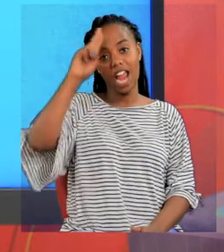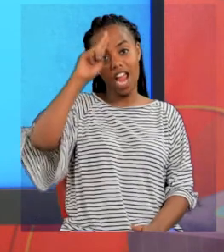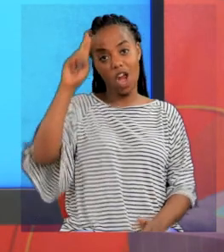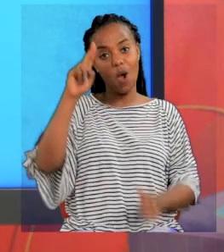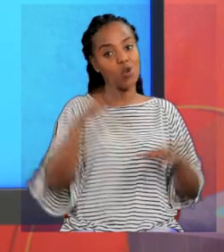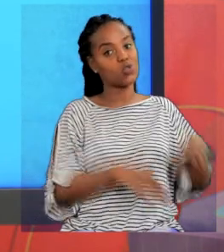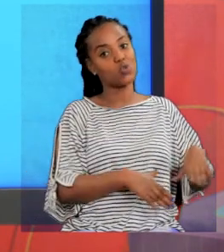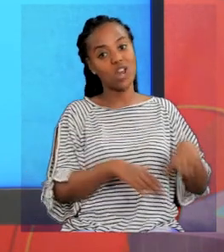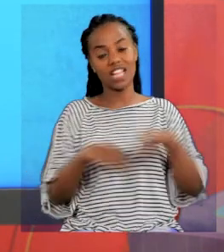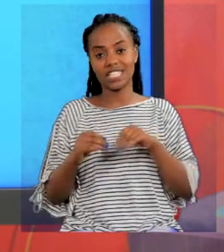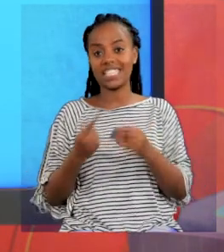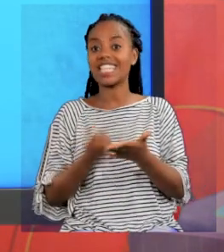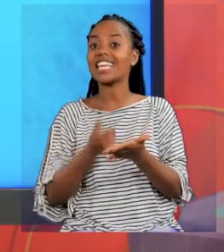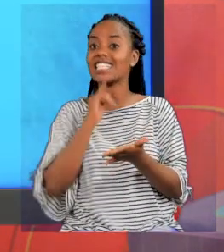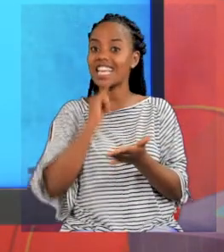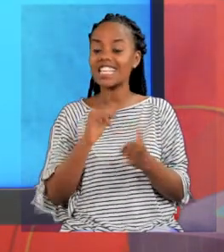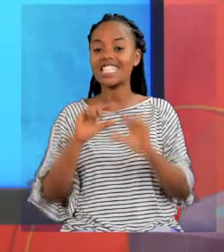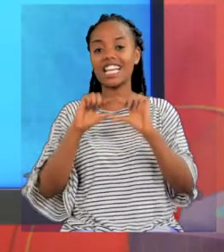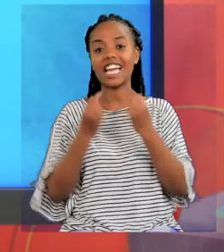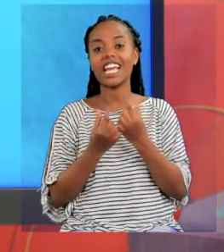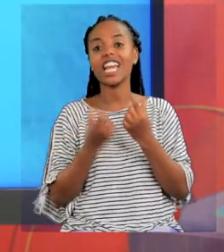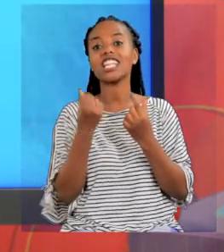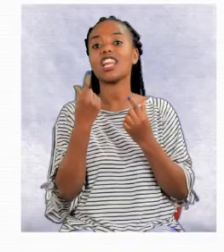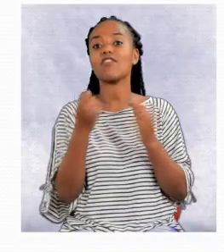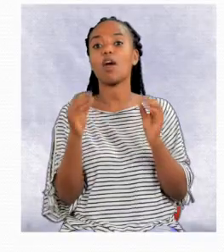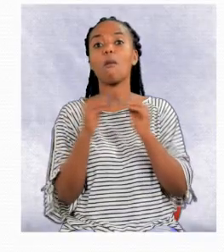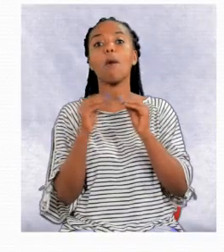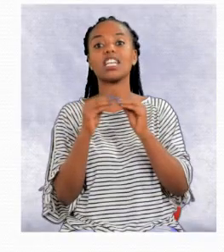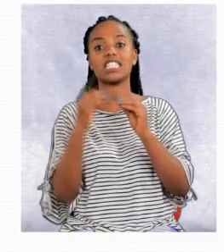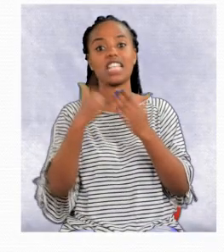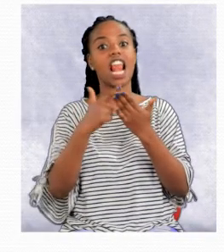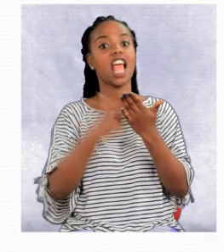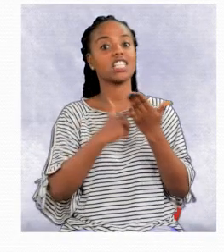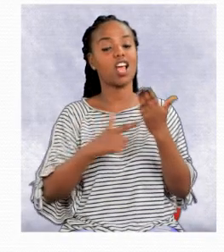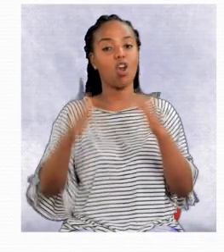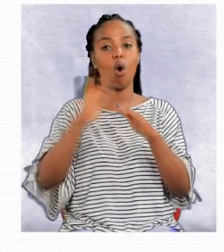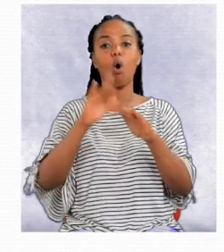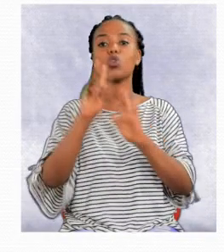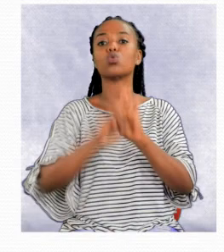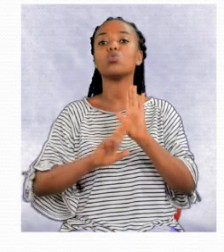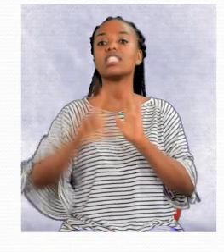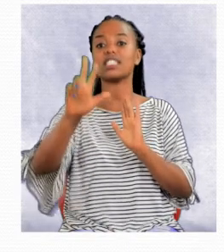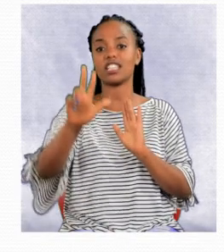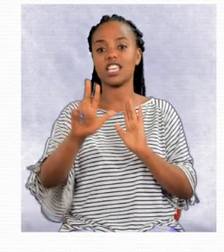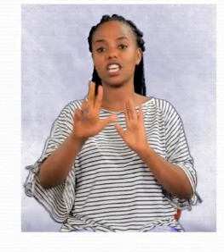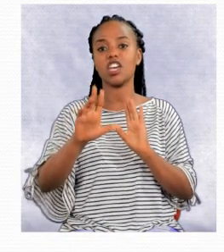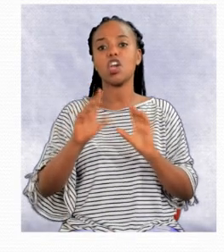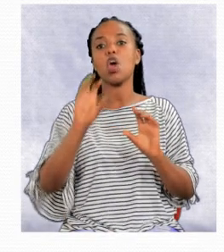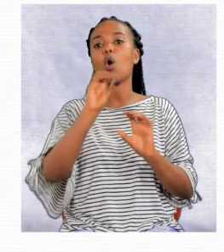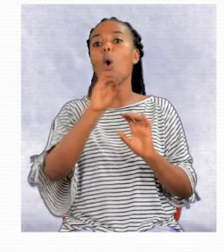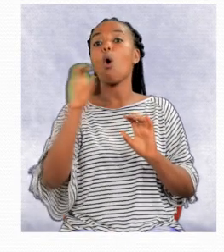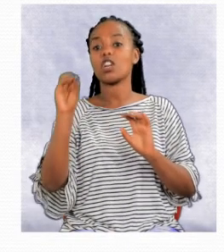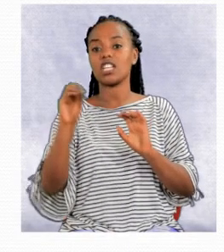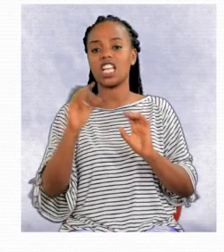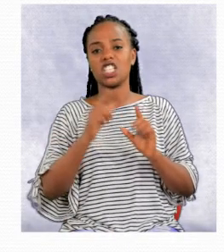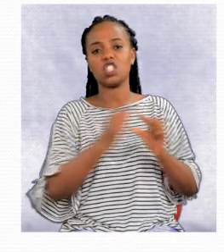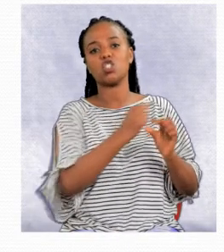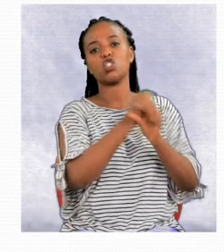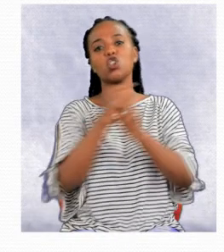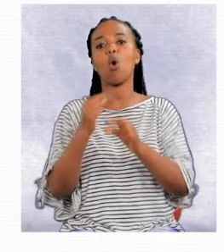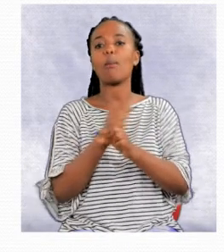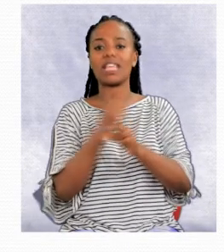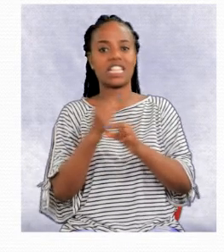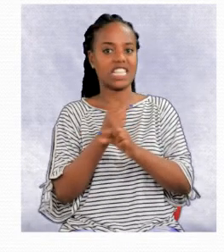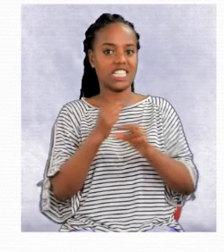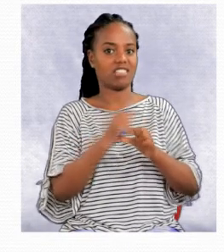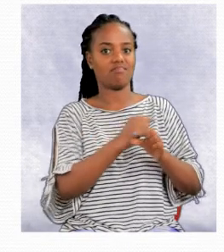Hello dear students, this is grade 11 mathematics lesson on unit 3 coordinate geometry.